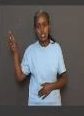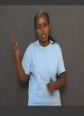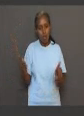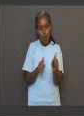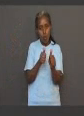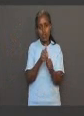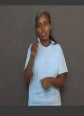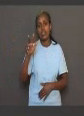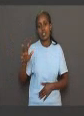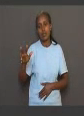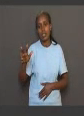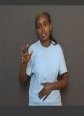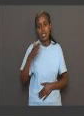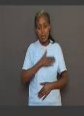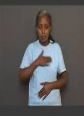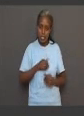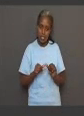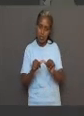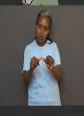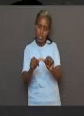triple. Please, go ahead.